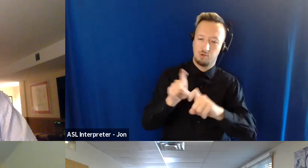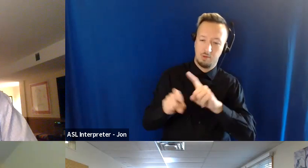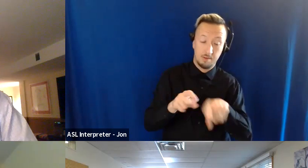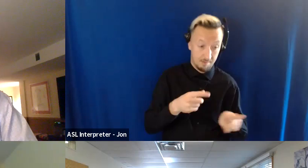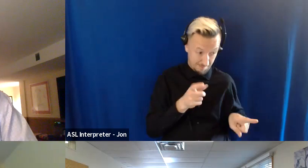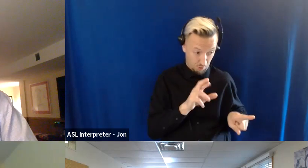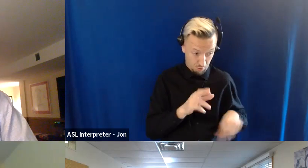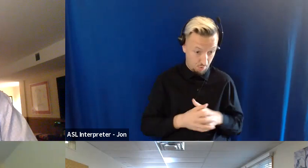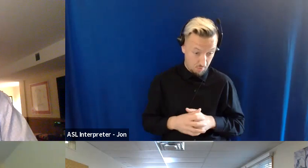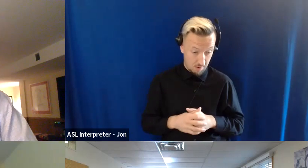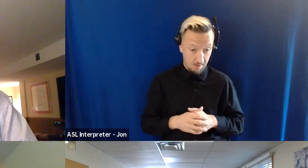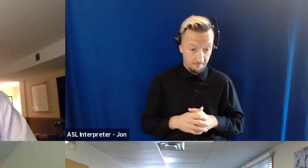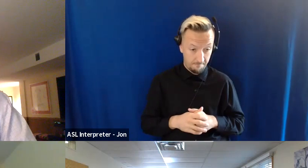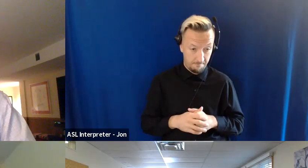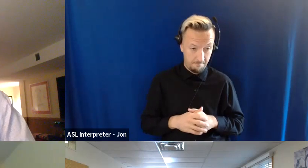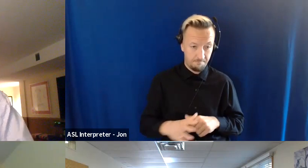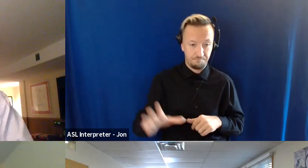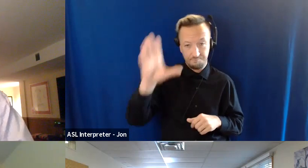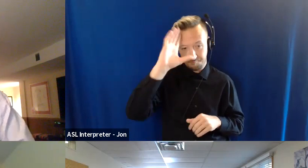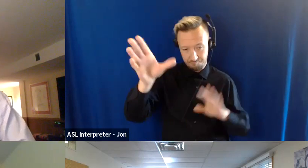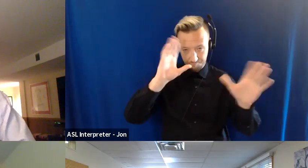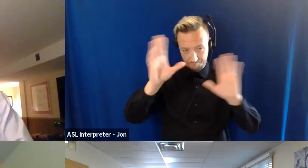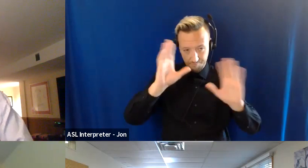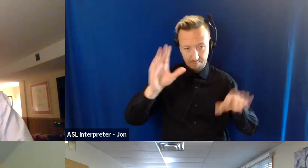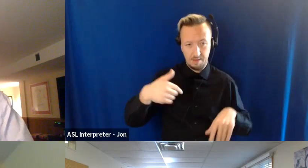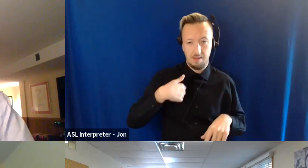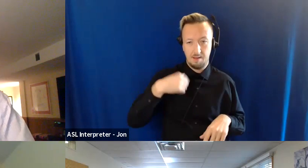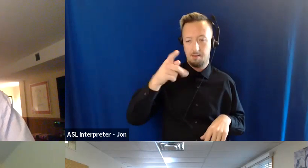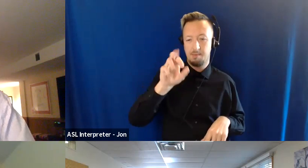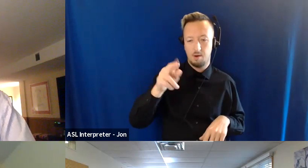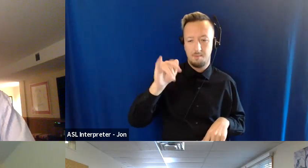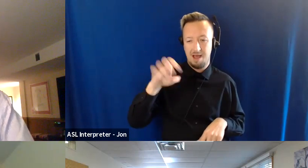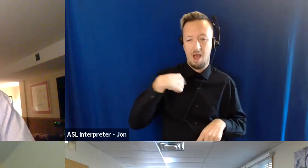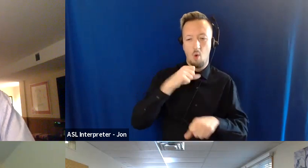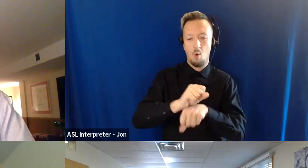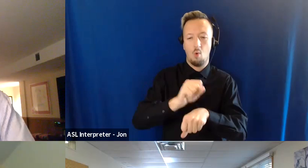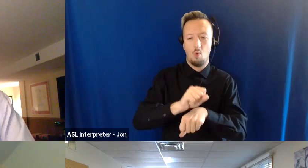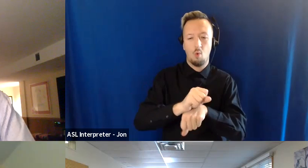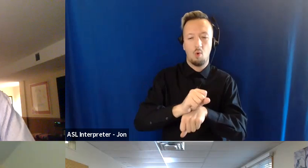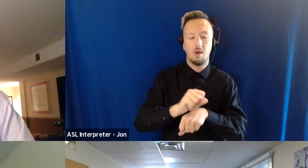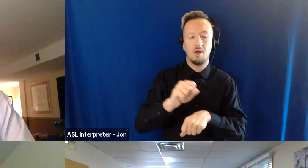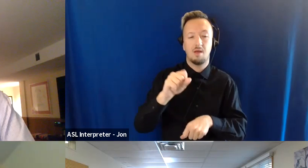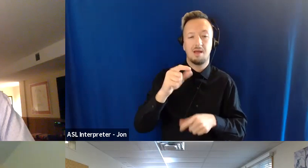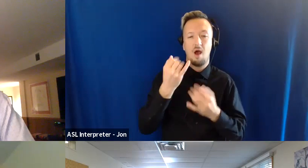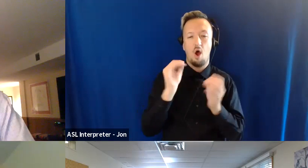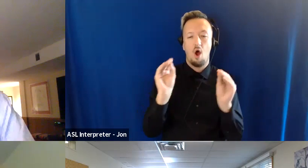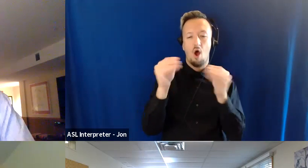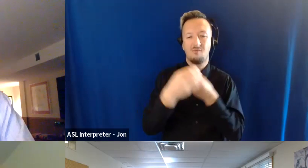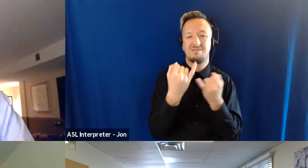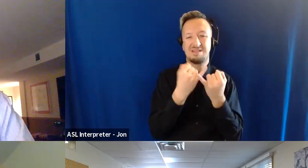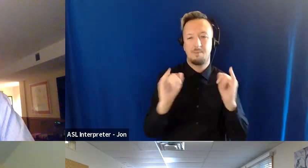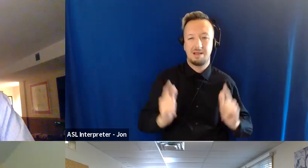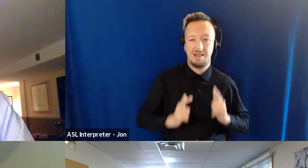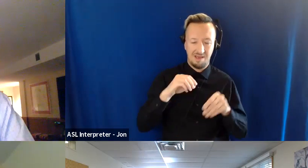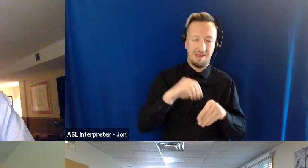Peter? Hi, everybody. This is Peter Pike. I work for the Office of Independent Living here in Colorado. And